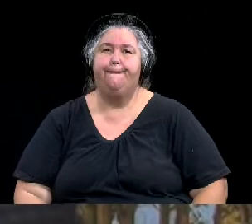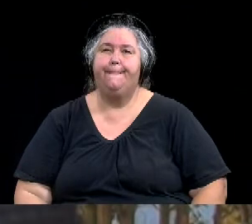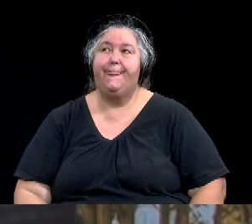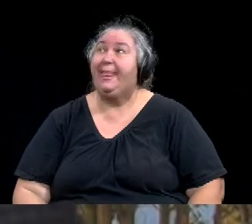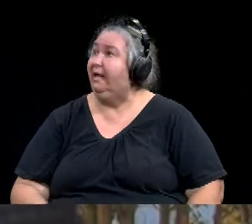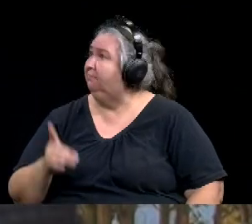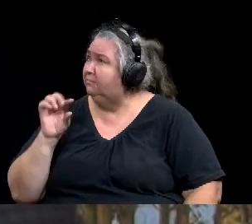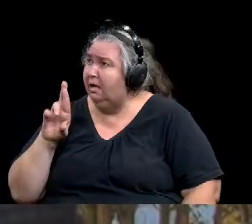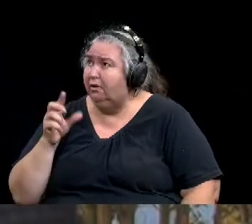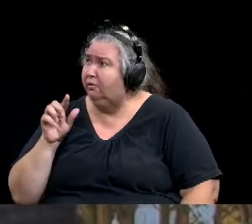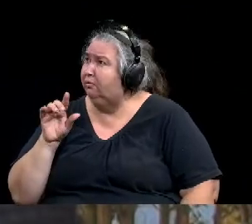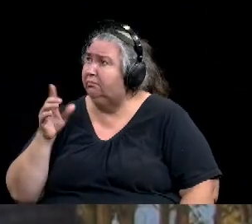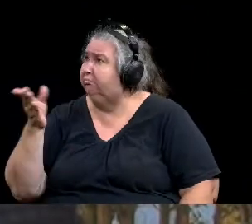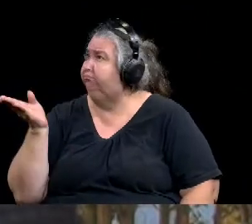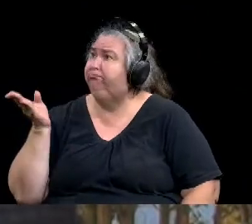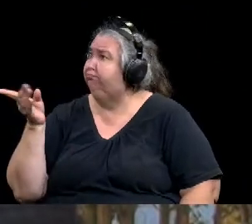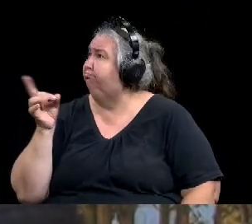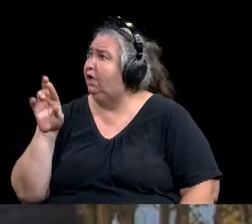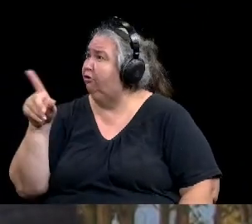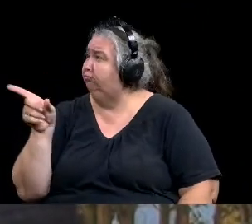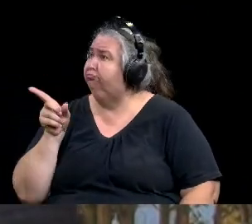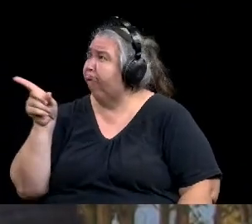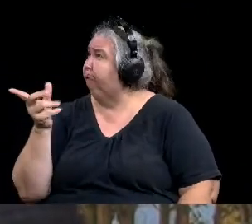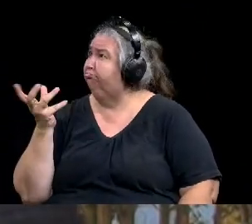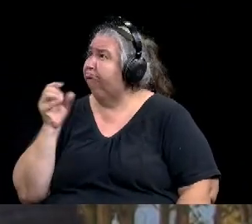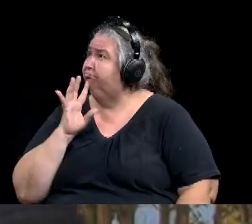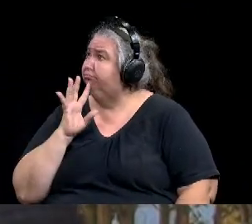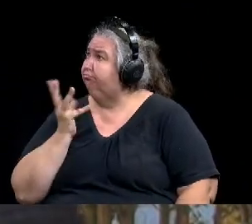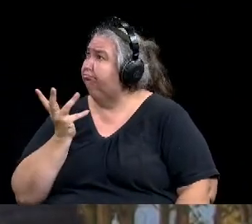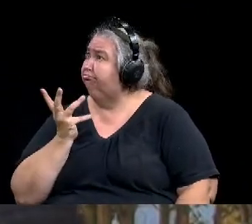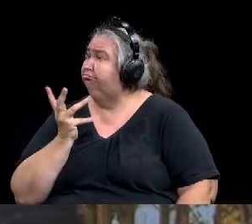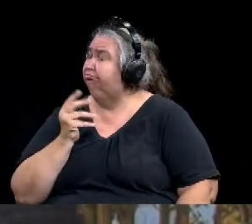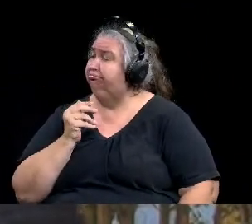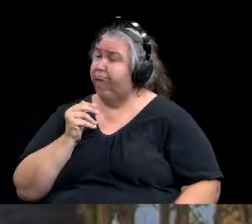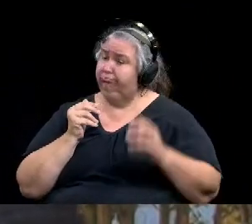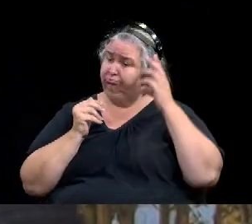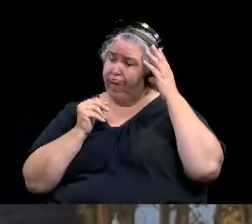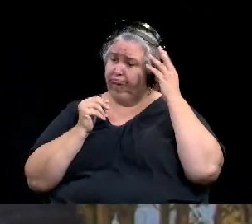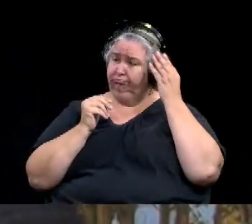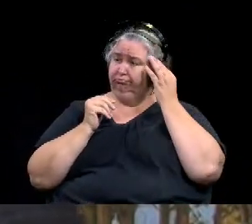Dr. Griggs, Dr. Becker, Dr. Lyson, any of you would like to speak to that?